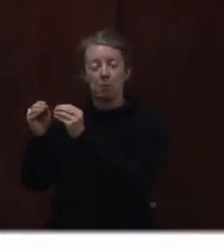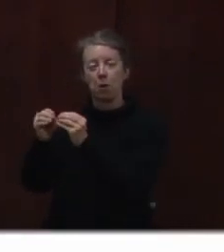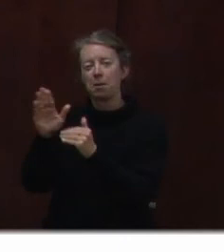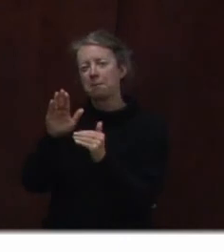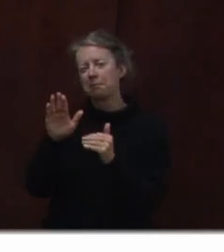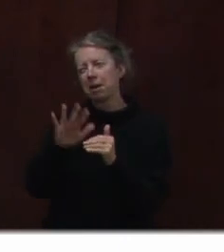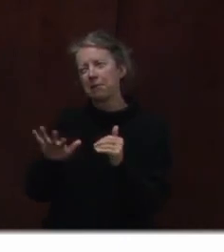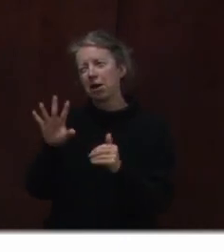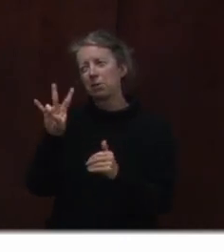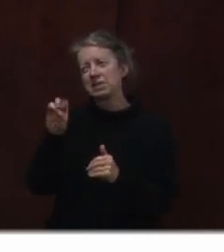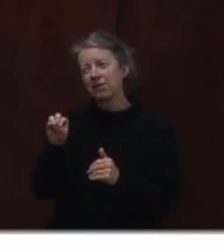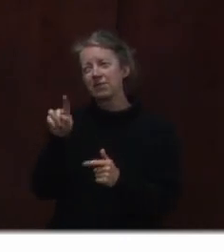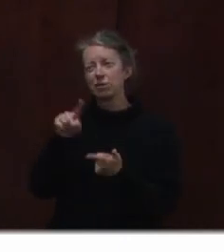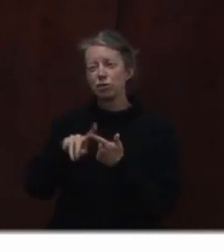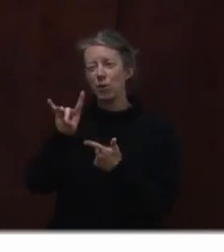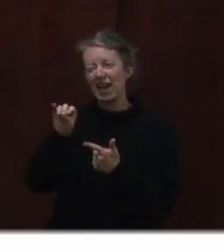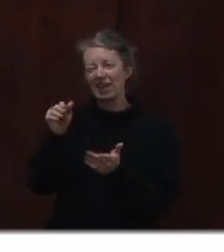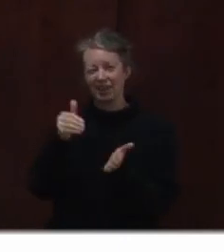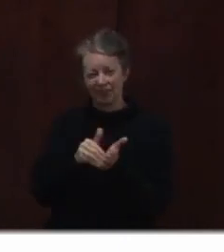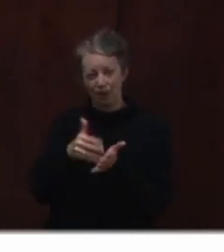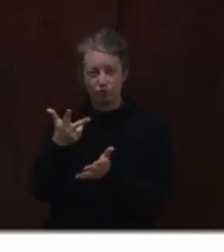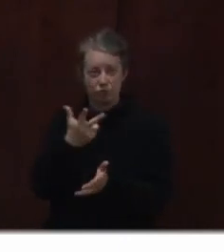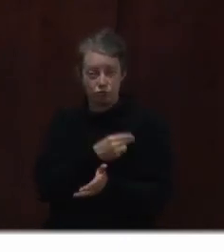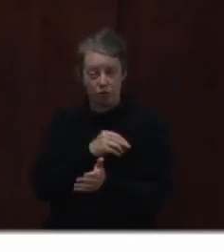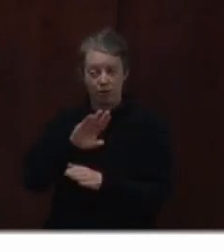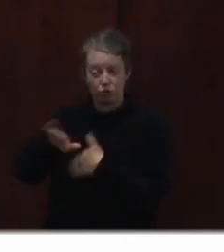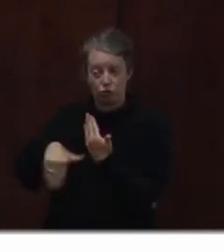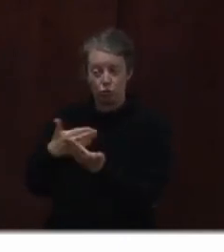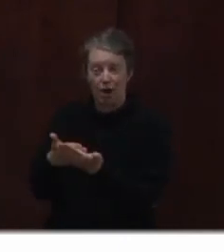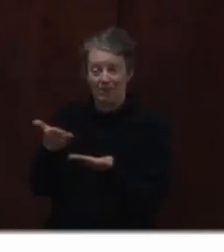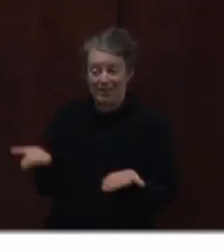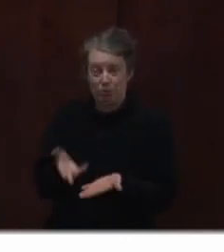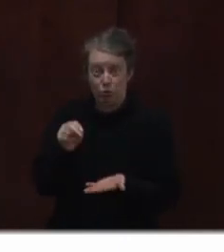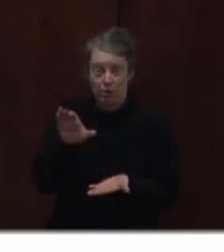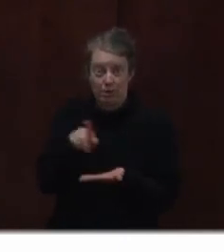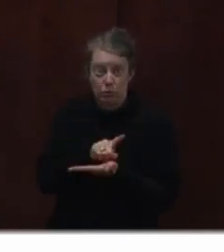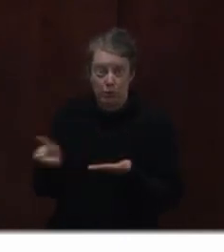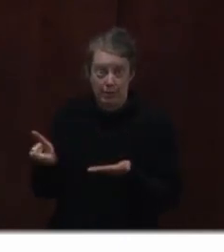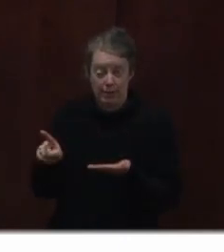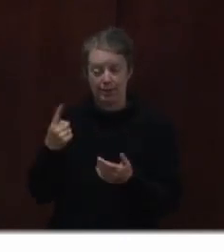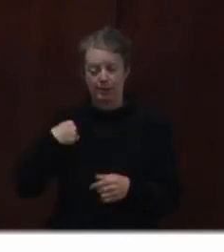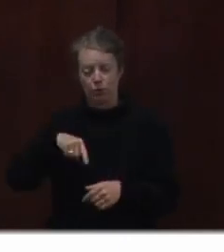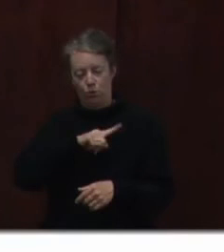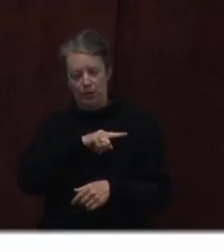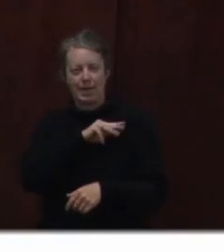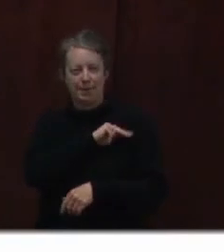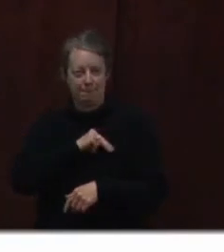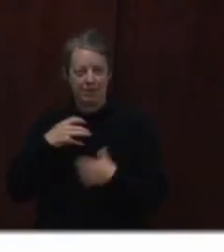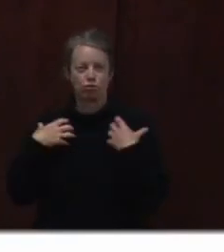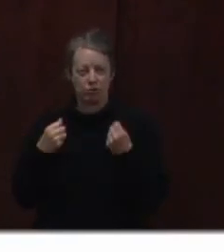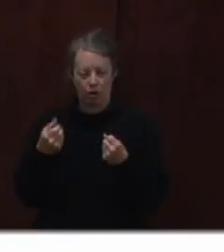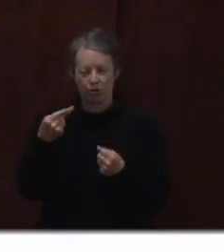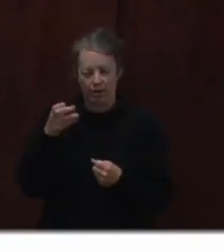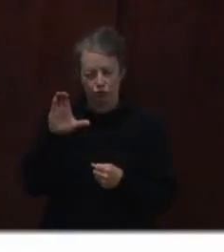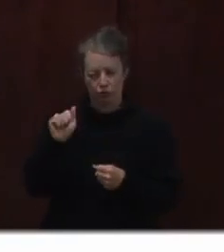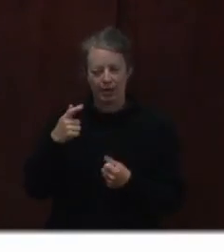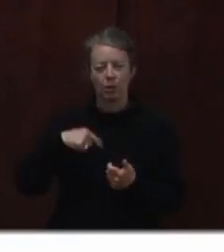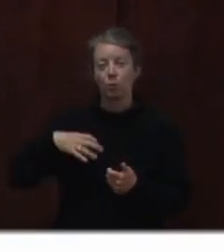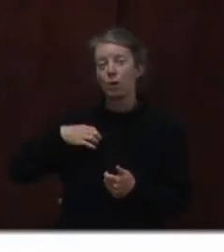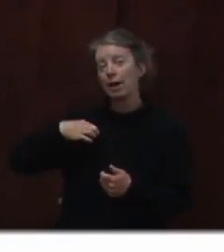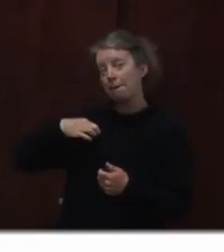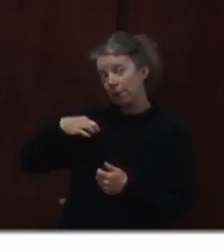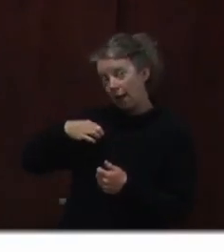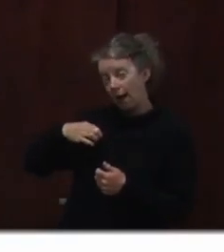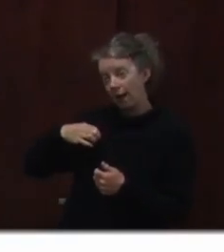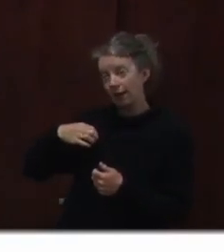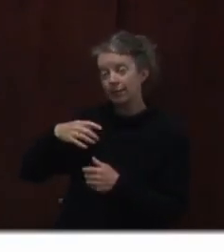doses in North Carolina this week. We, Mission Health HCA, applied on behalf of the 18-county